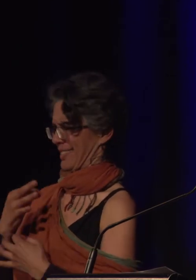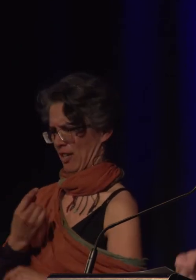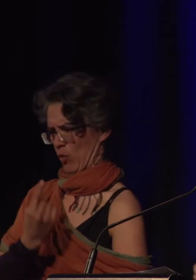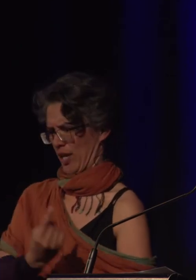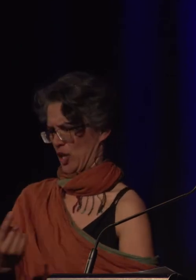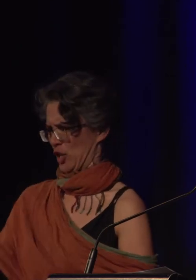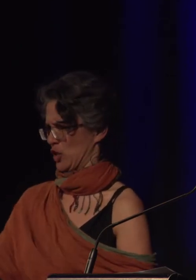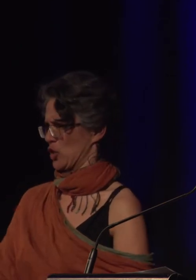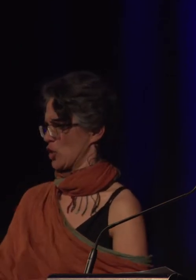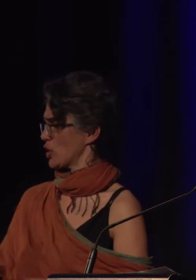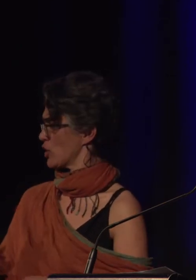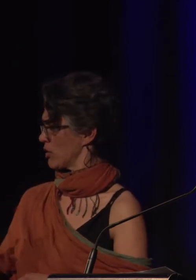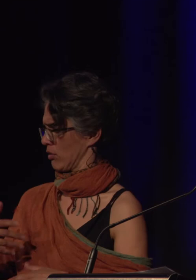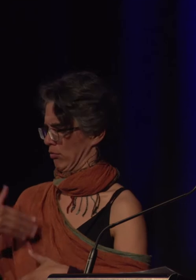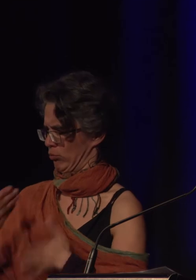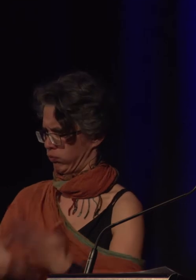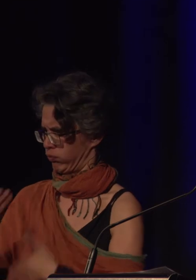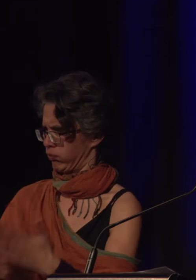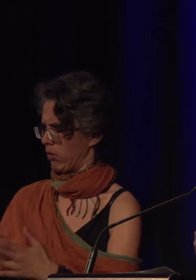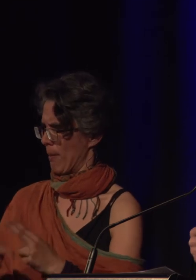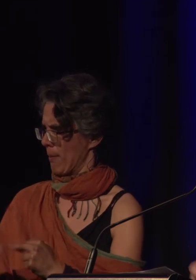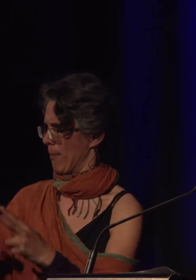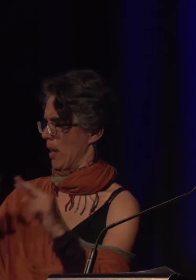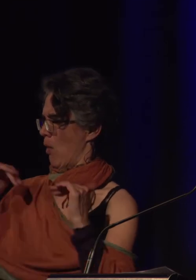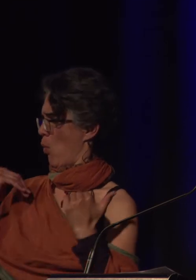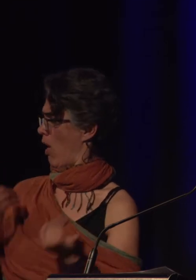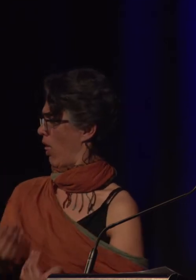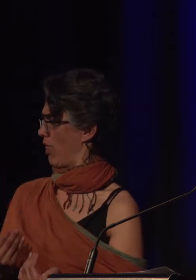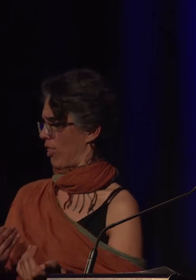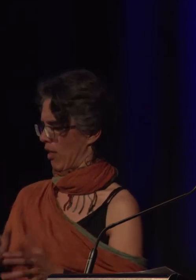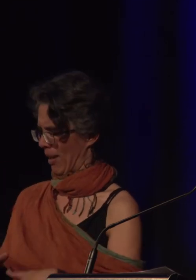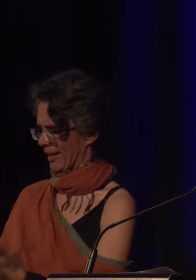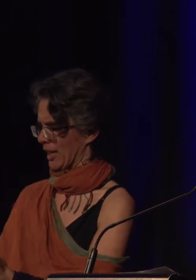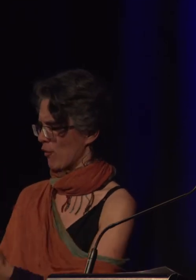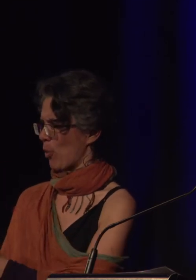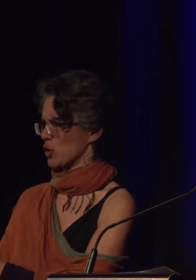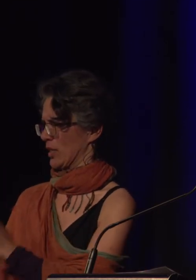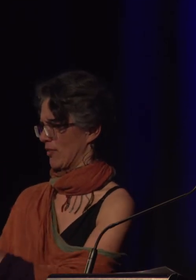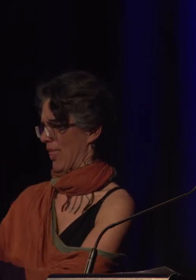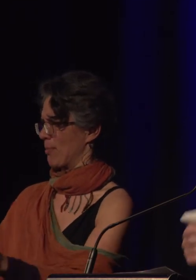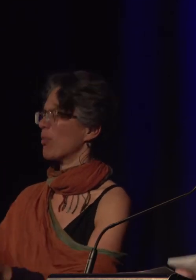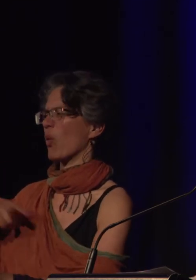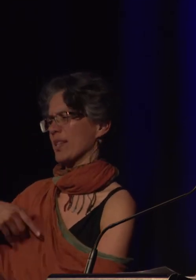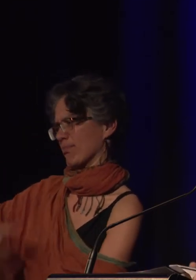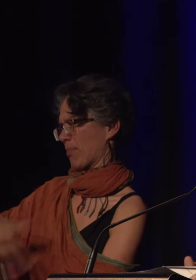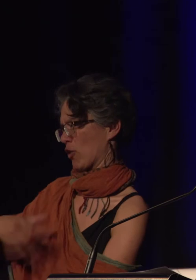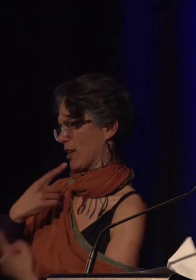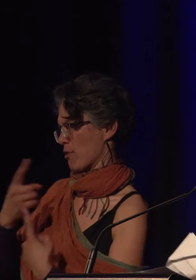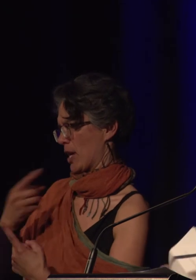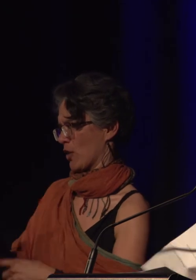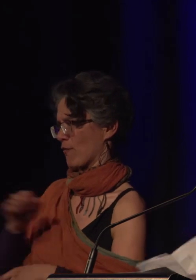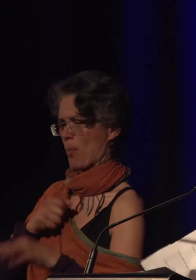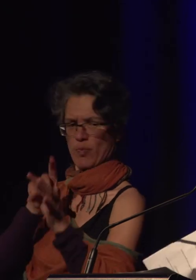their day-to-day life to generate wealth, but also opportunities for everyone in our community. So that's sort of framework where these questions have come from.